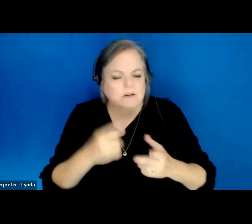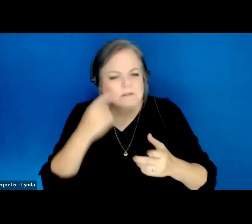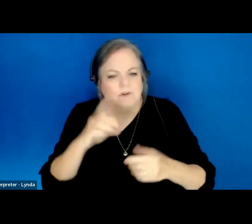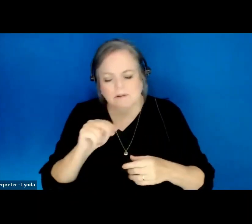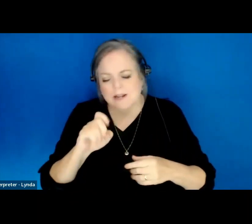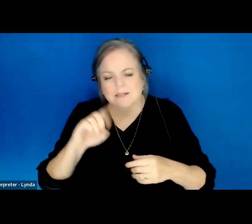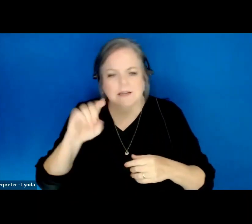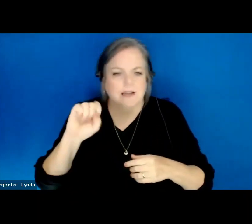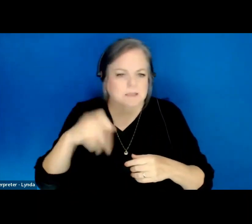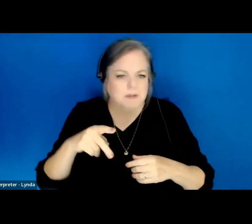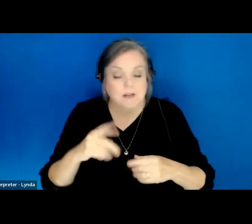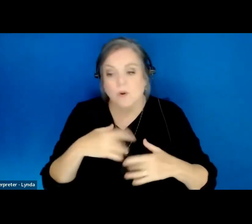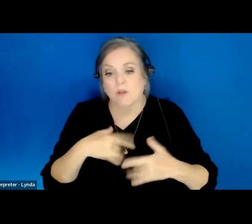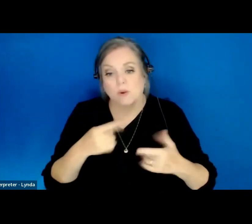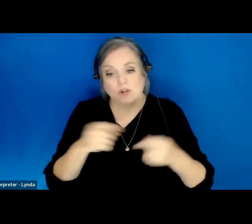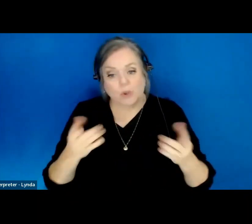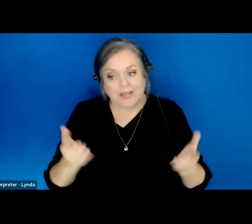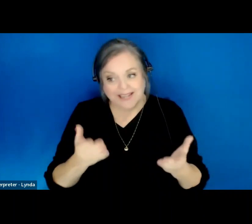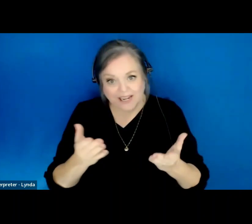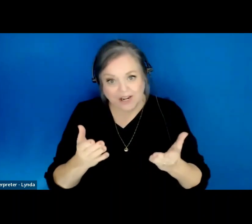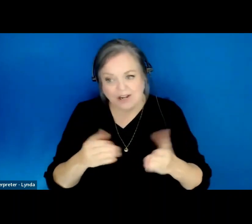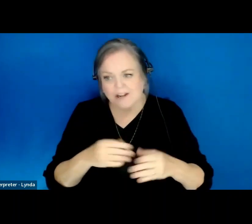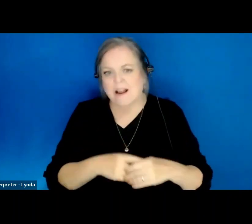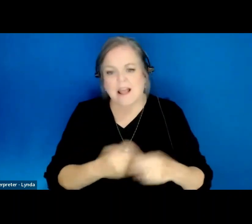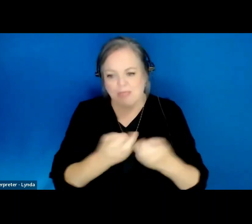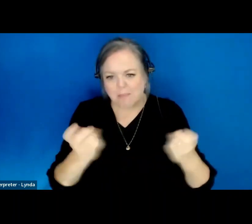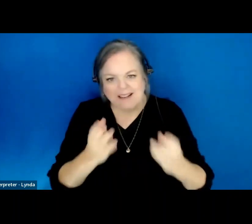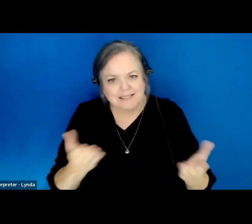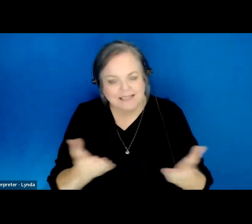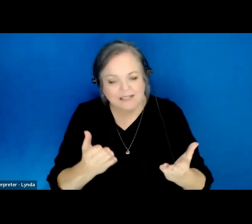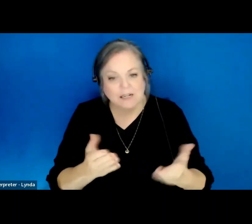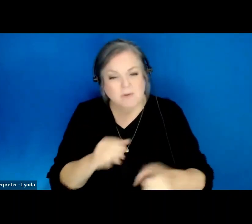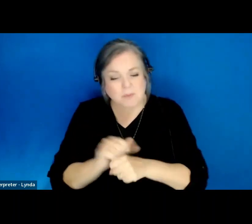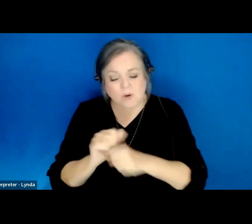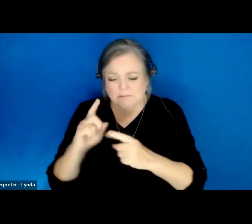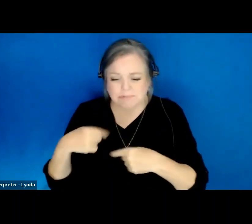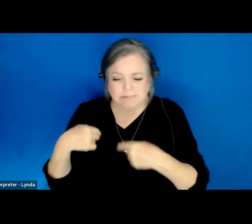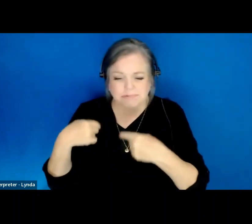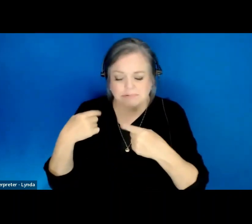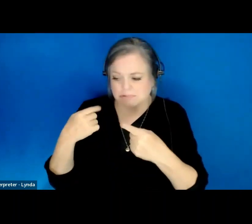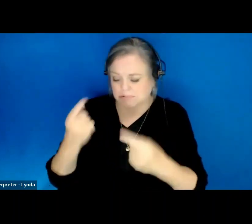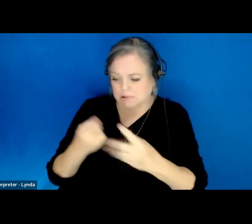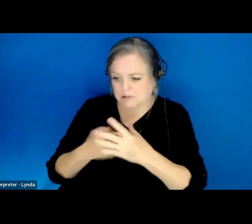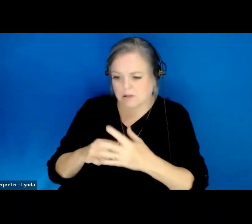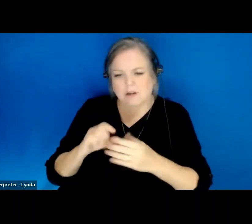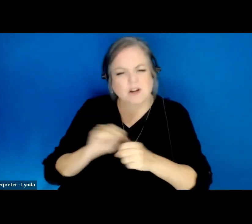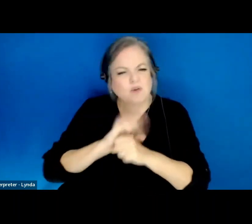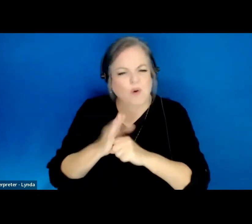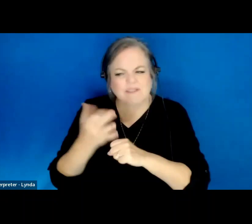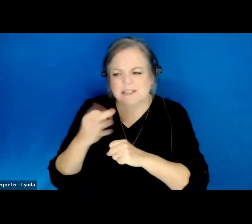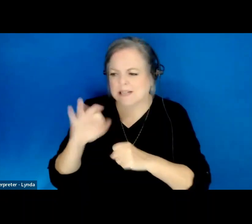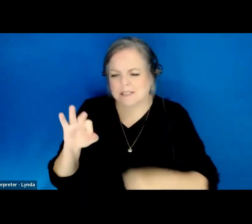all here and that our panelists are here. We have been working diligently, really since the onset of COVID-19, back